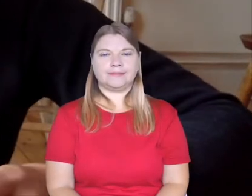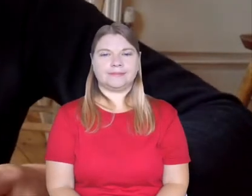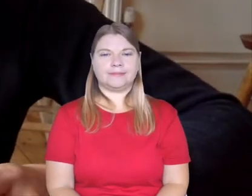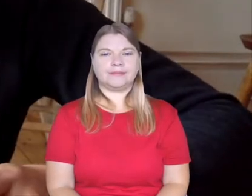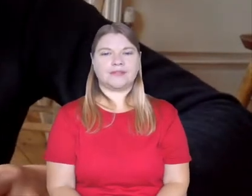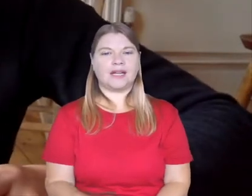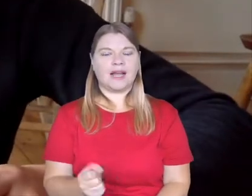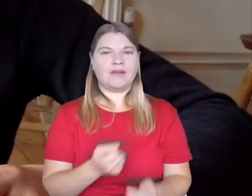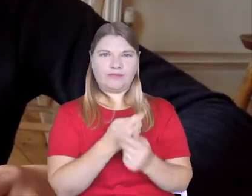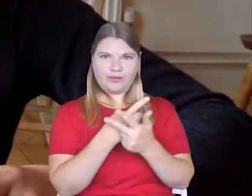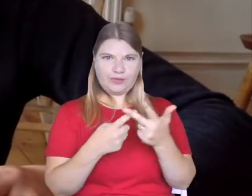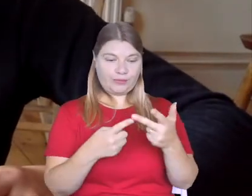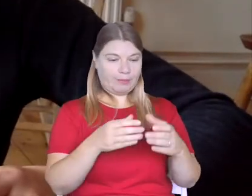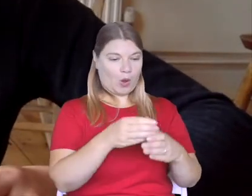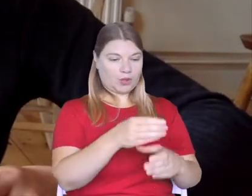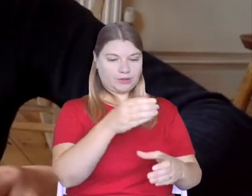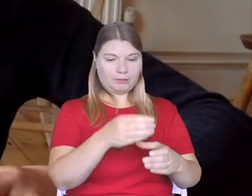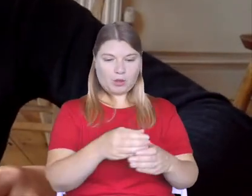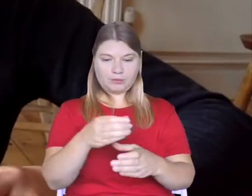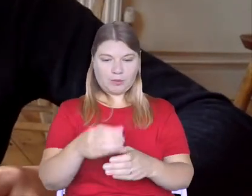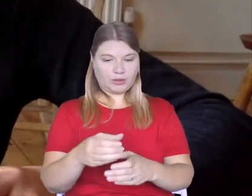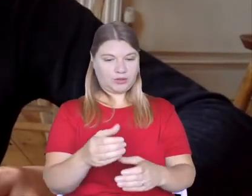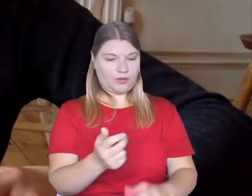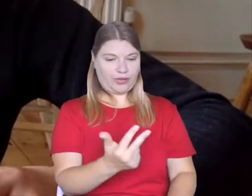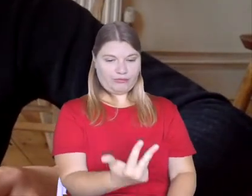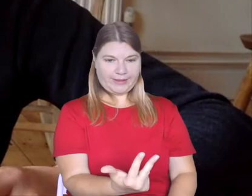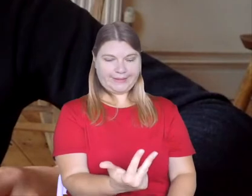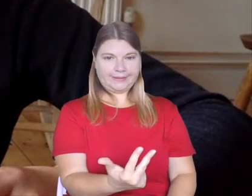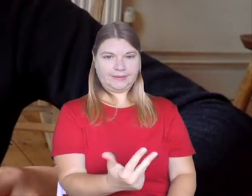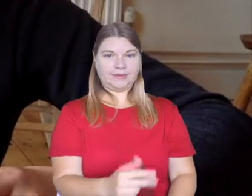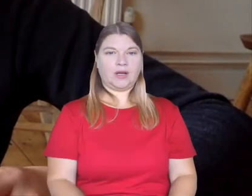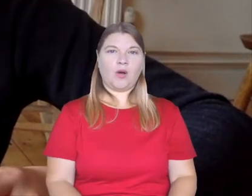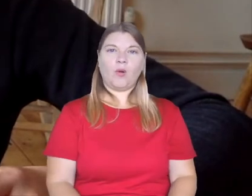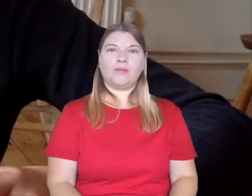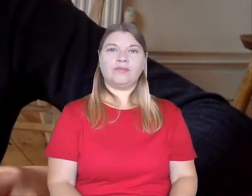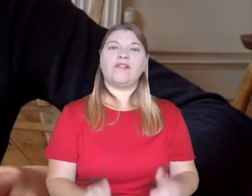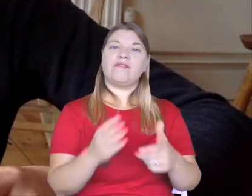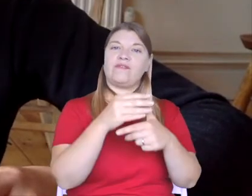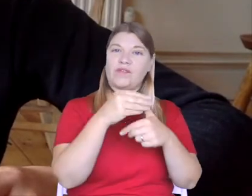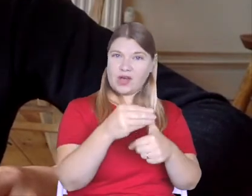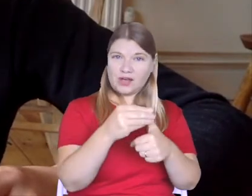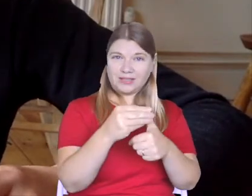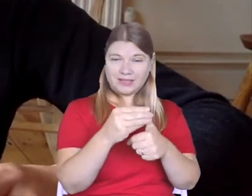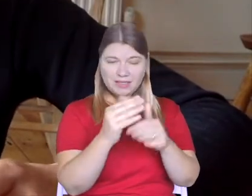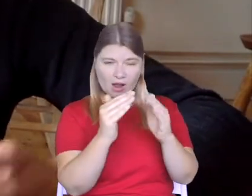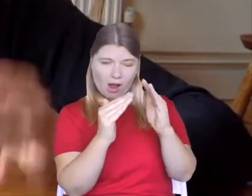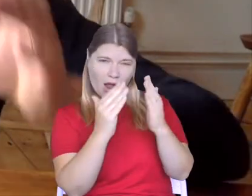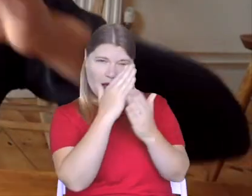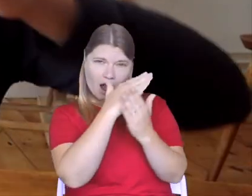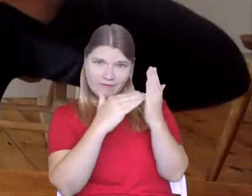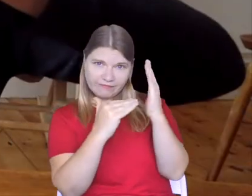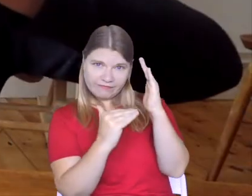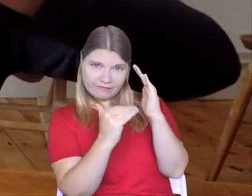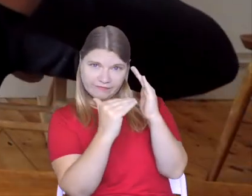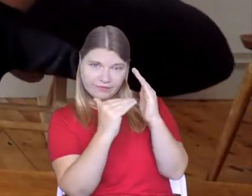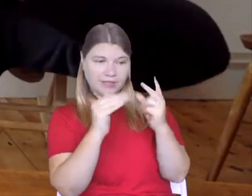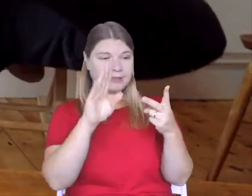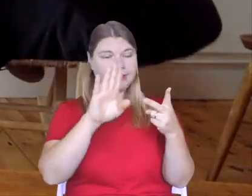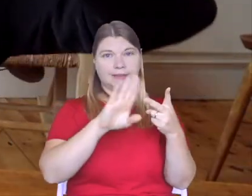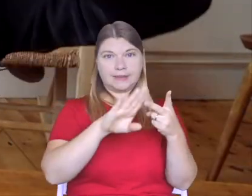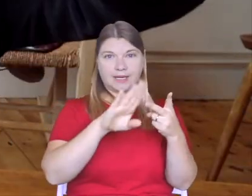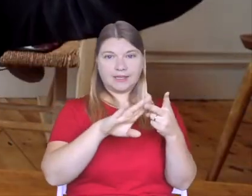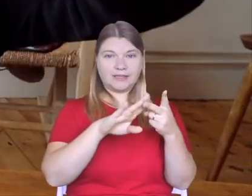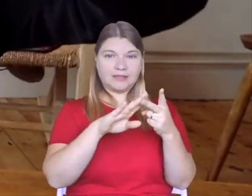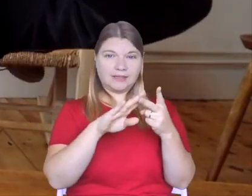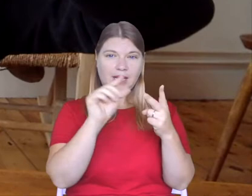I've got three bottles in front of me. One of them is just under half full. Another, the middle one, is